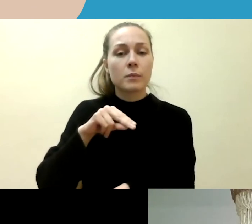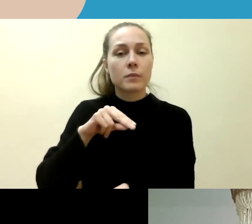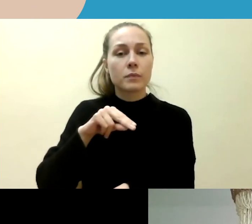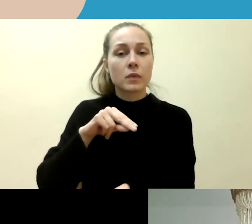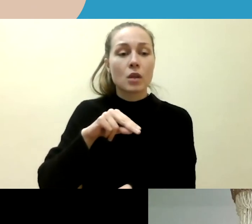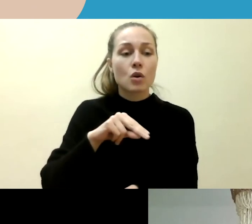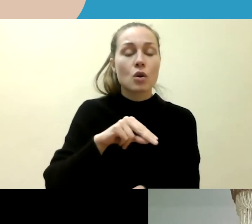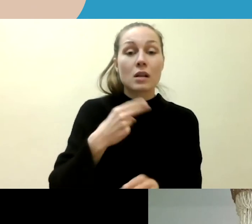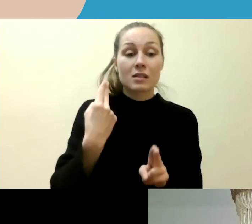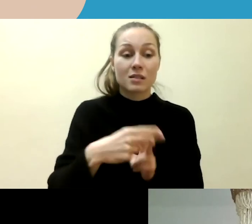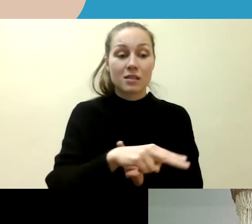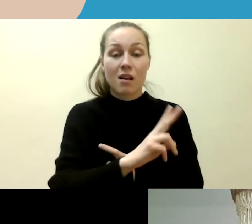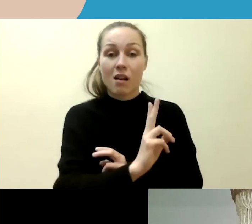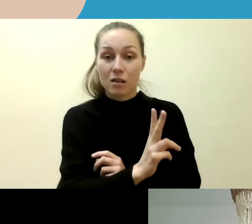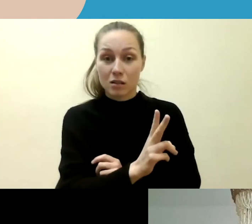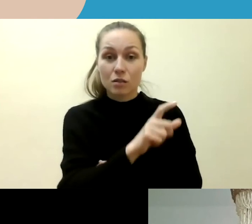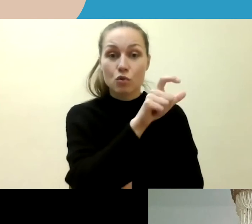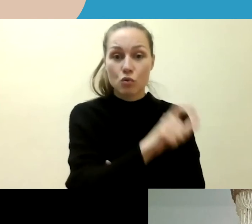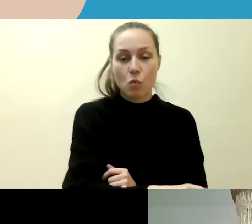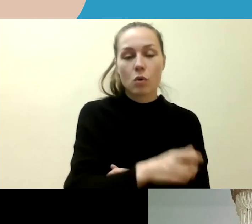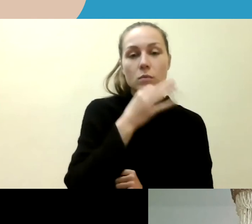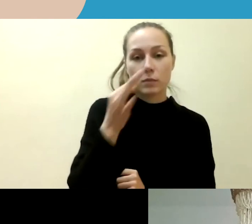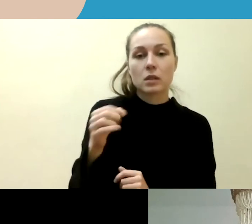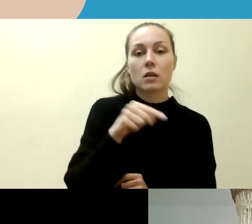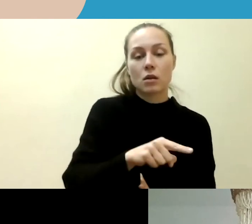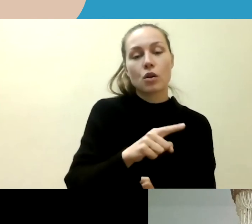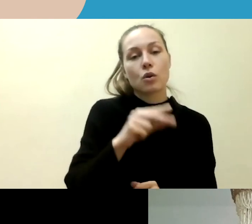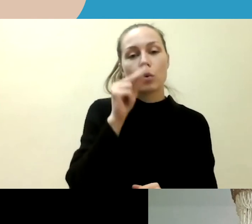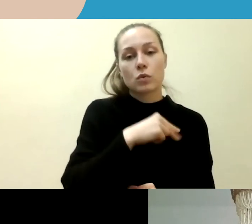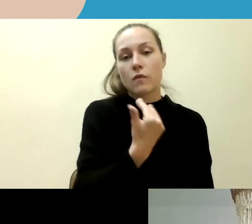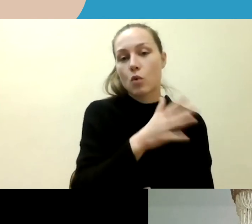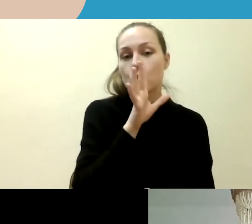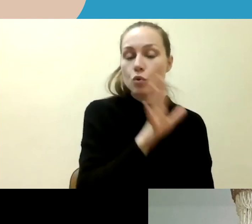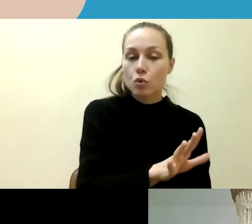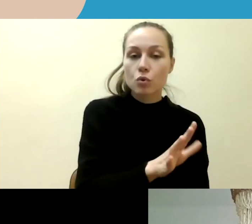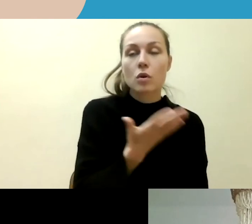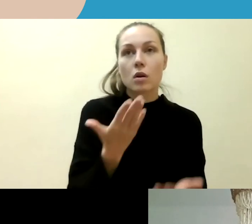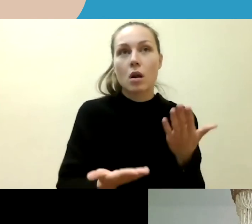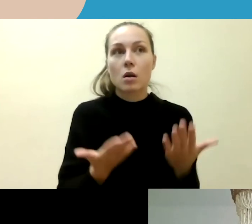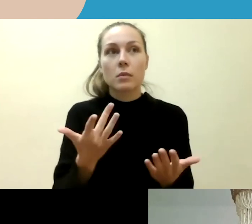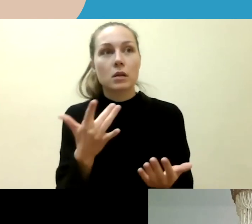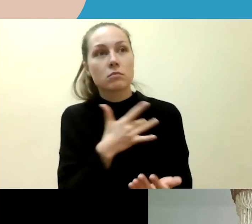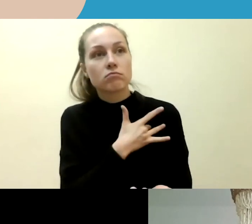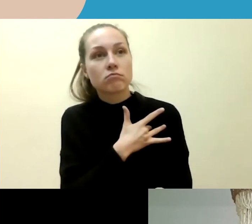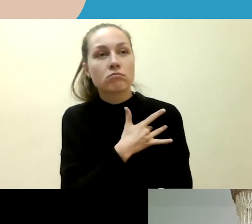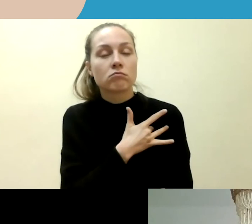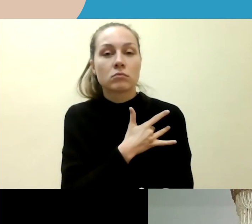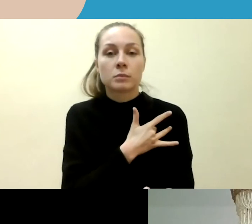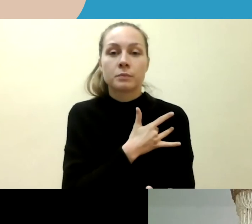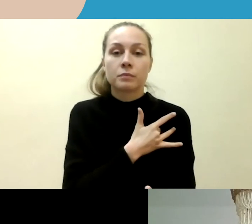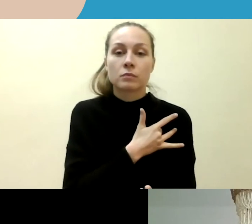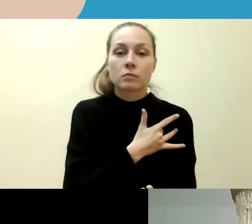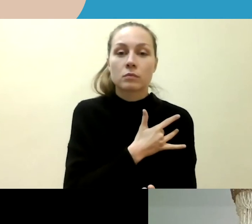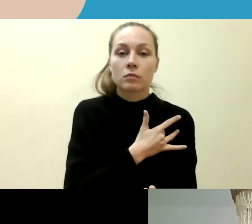nukentėjęs asmuo ir įvardina, kad tai yra neapykantos nusikaltimas, arba jeigu tai kyla tokių įtarimų. In the United Kingdom, if a